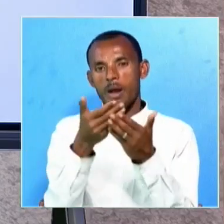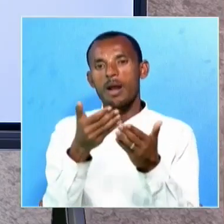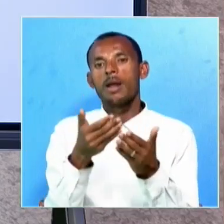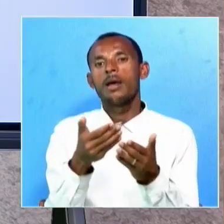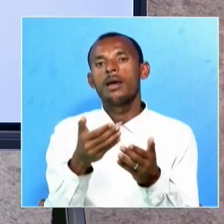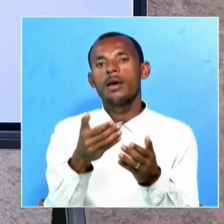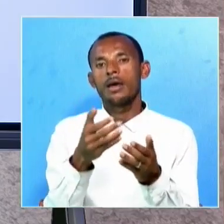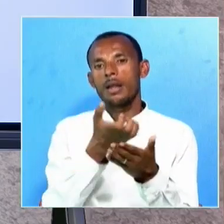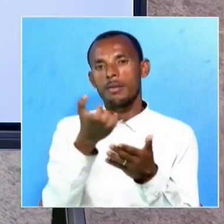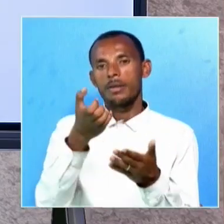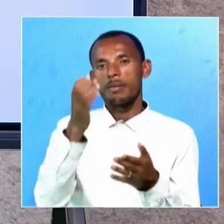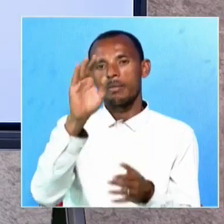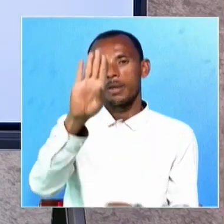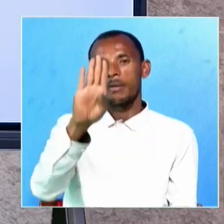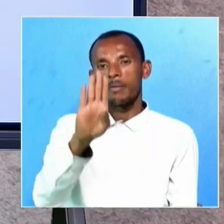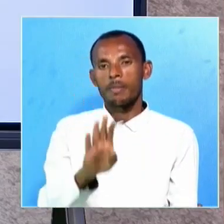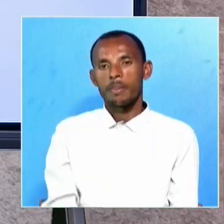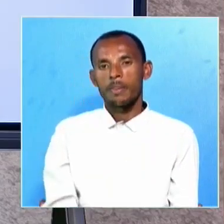also in B.